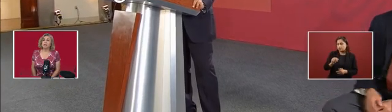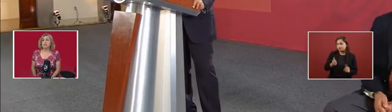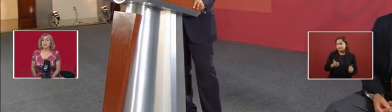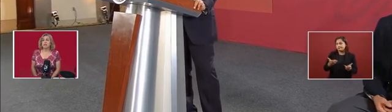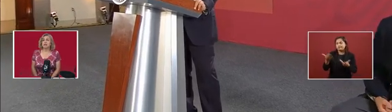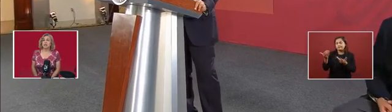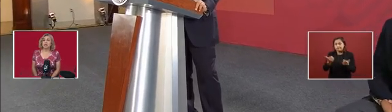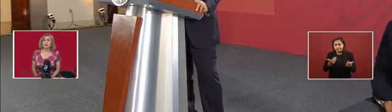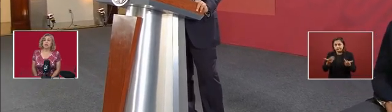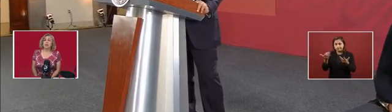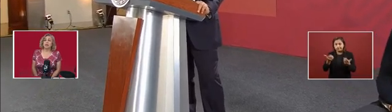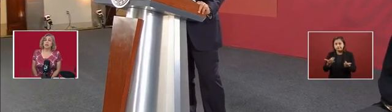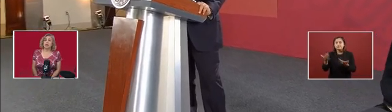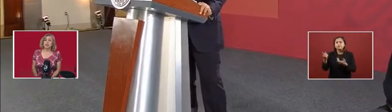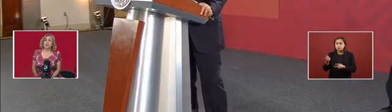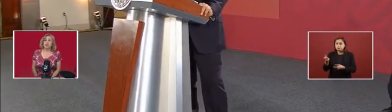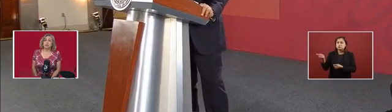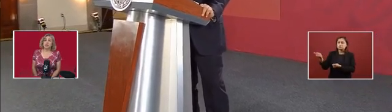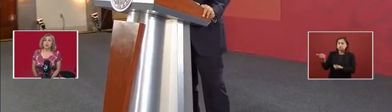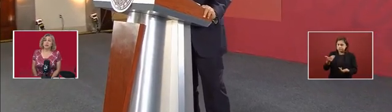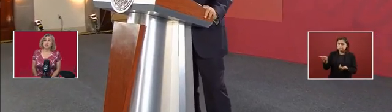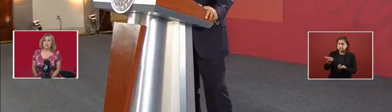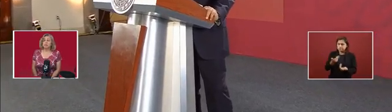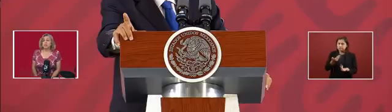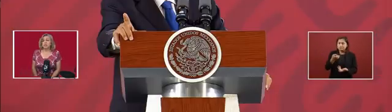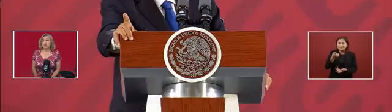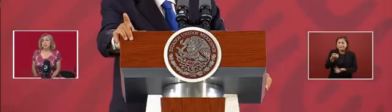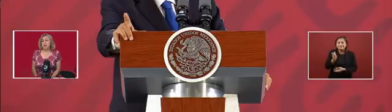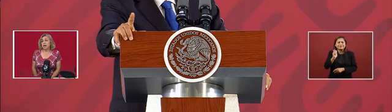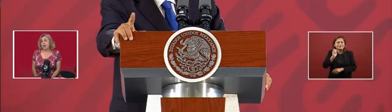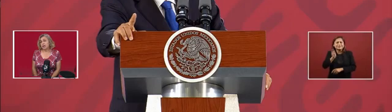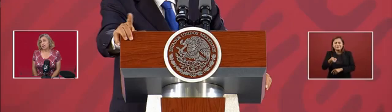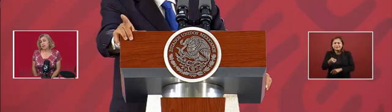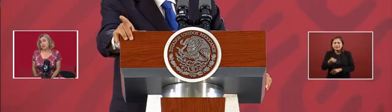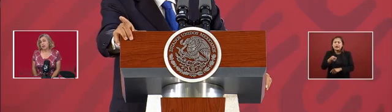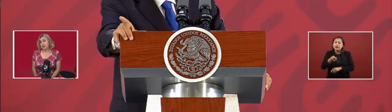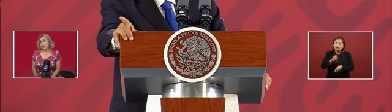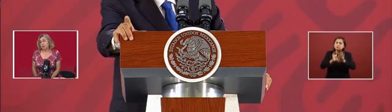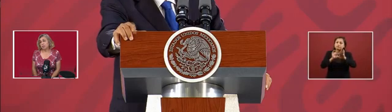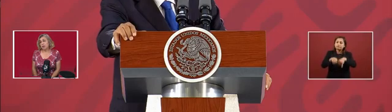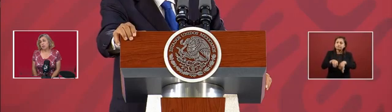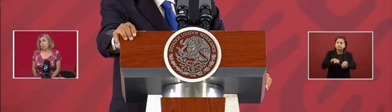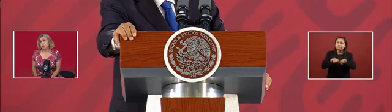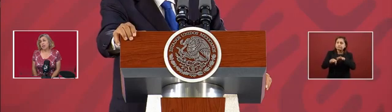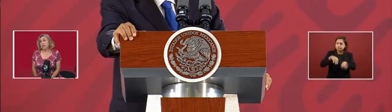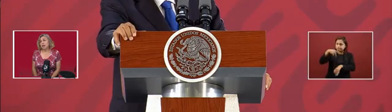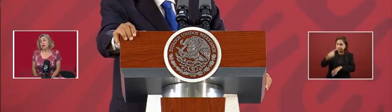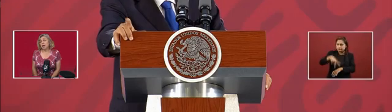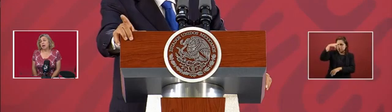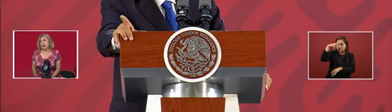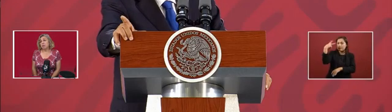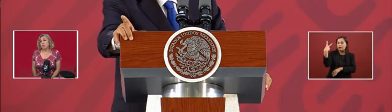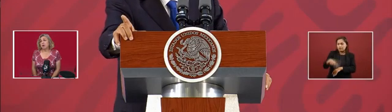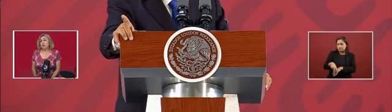they've said lies before. Just because Wall Street Journal says it. Even Reforma.